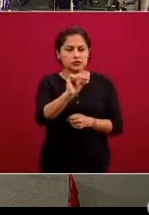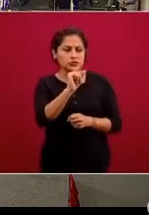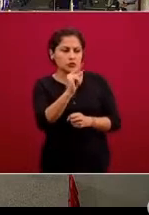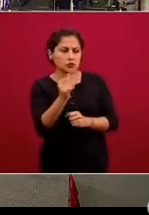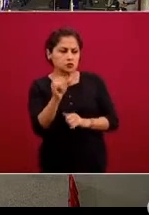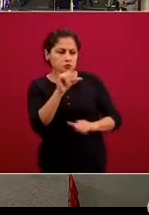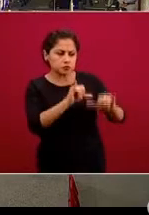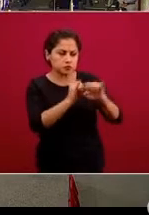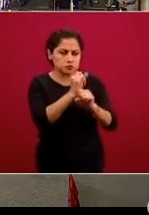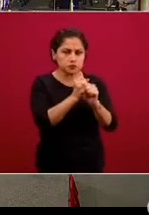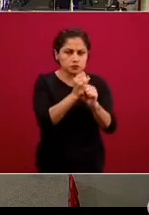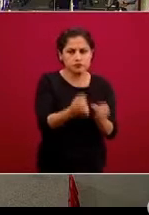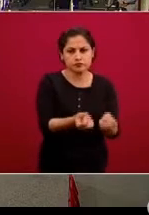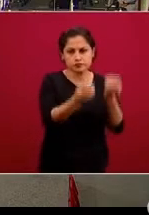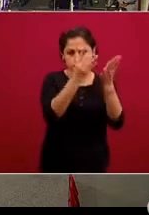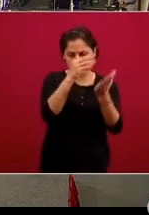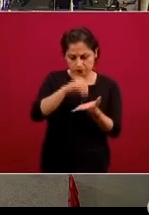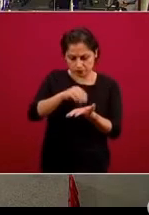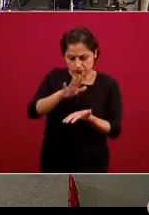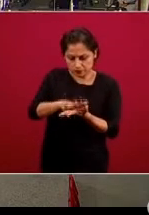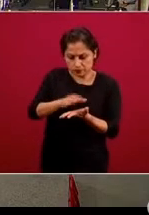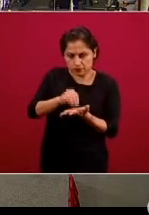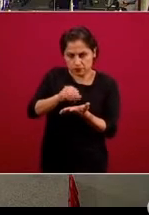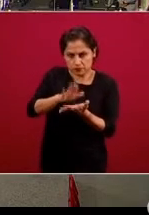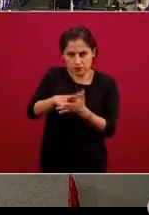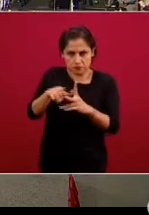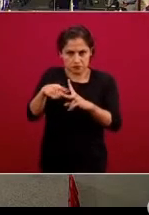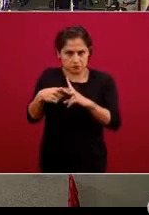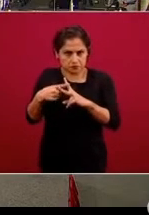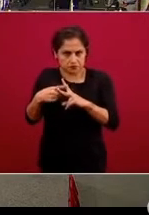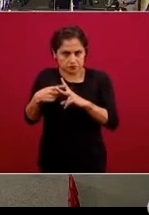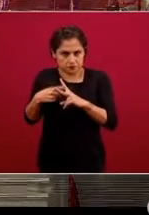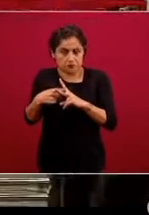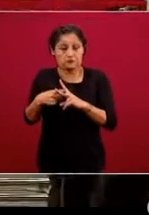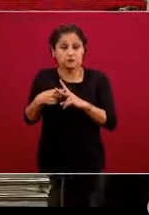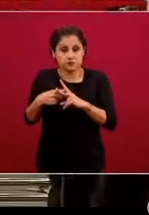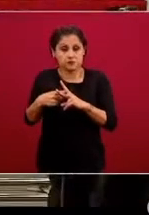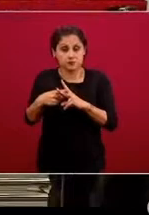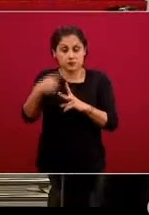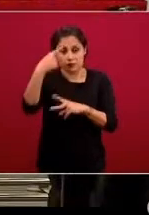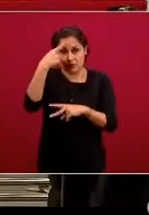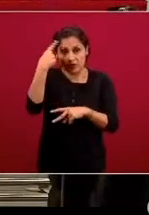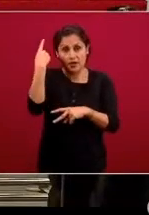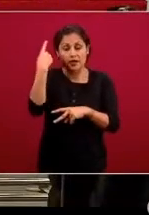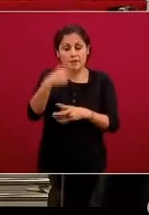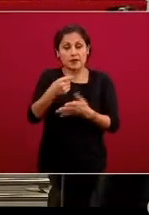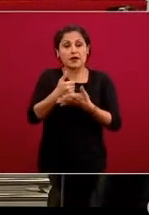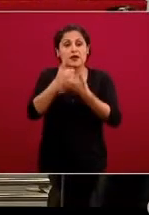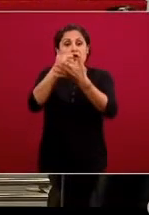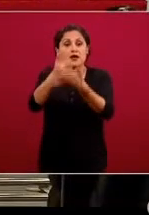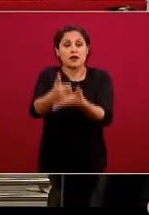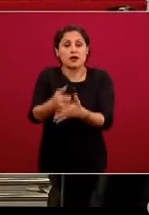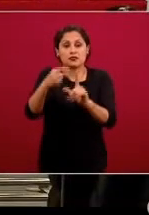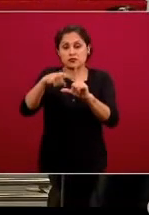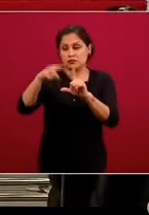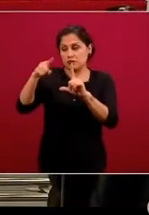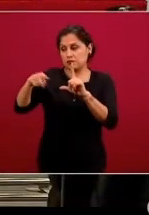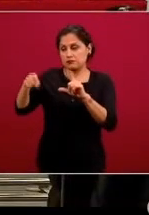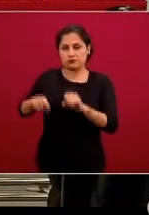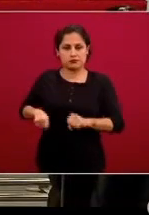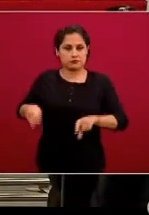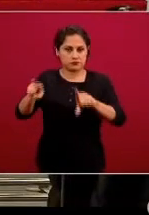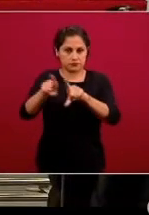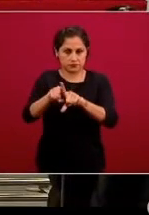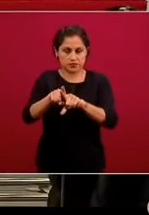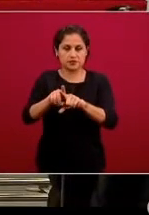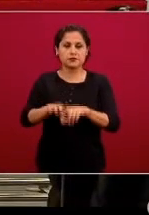because and this data is minimum data, because this is the data we were interested in the beginning: how many confirmed,